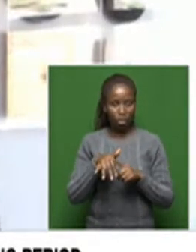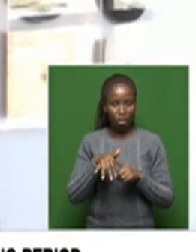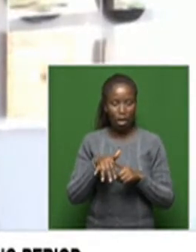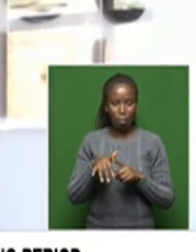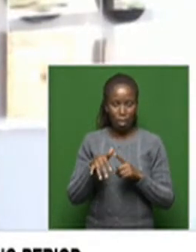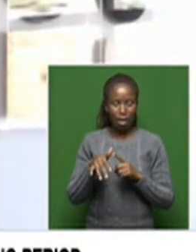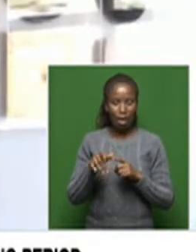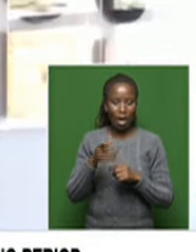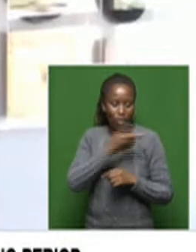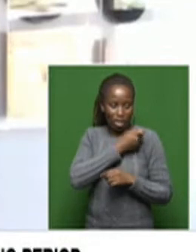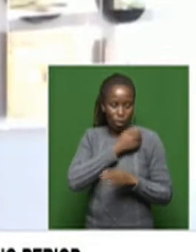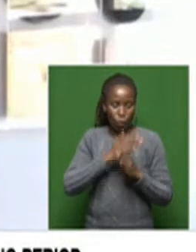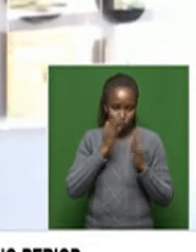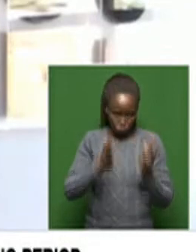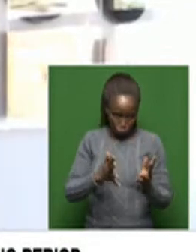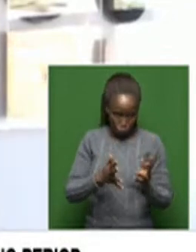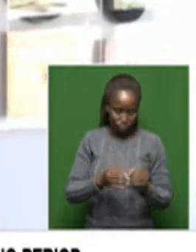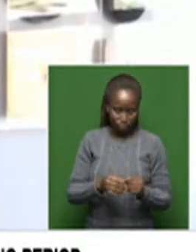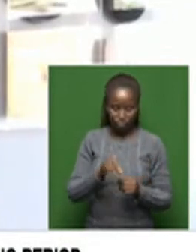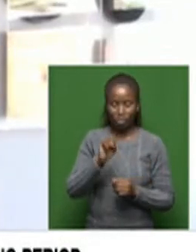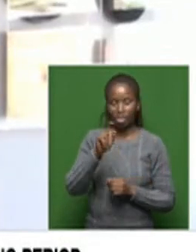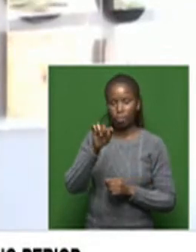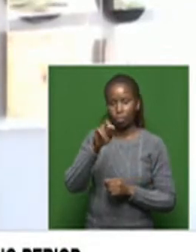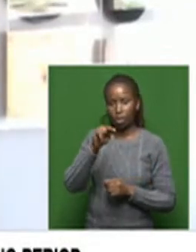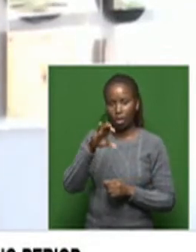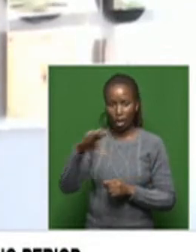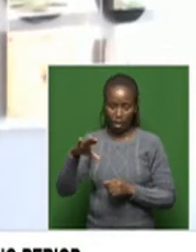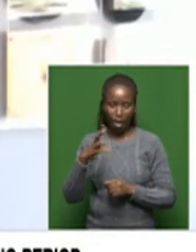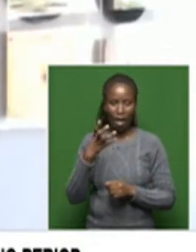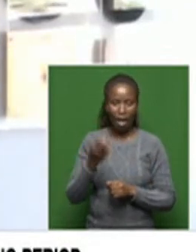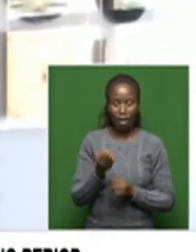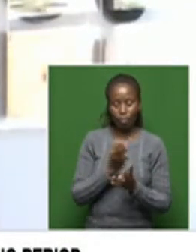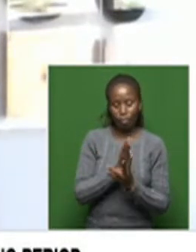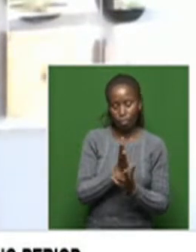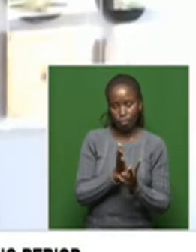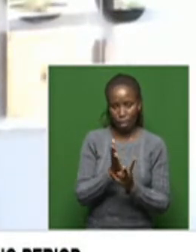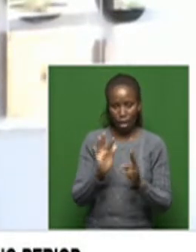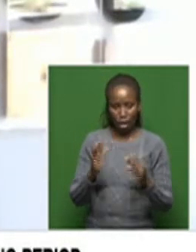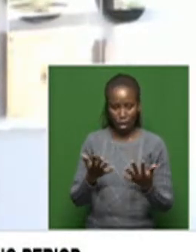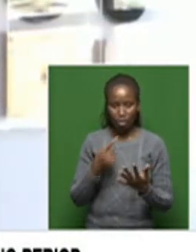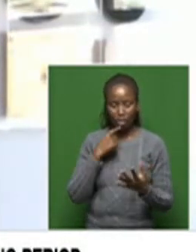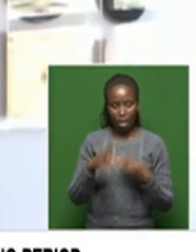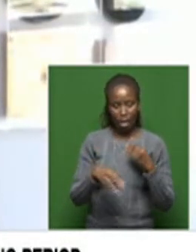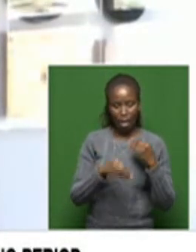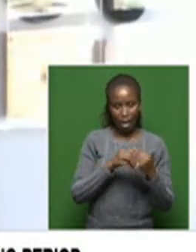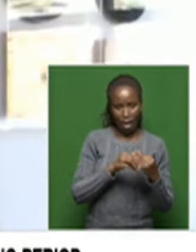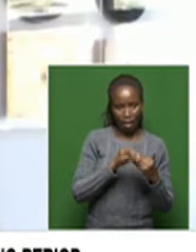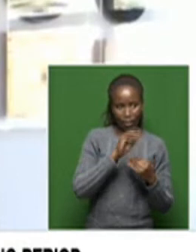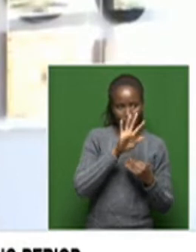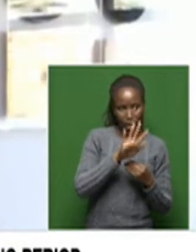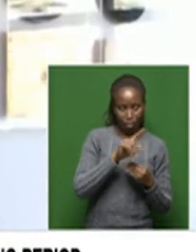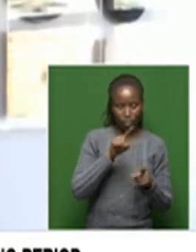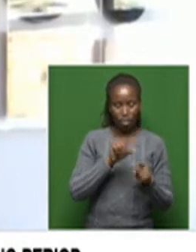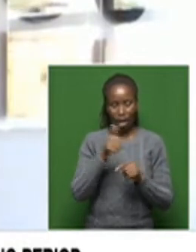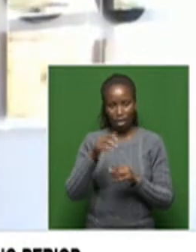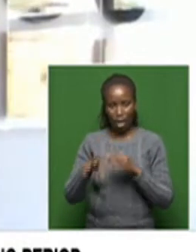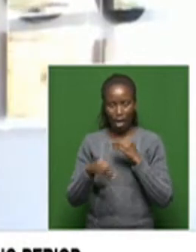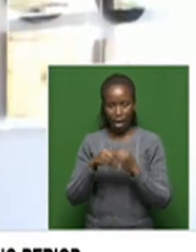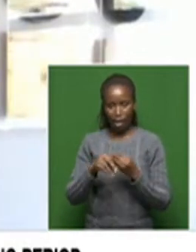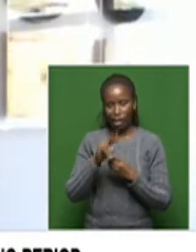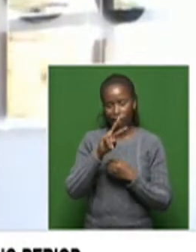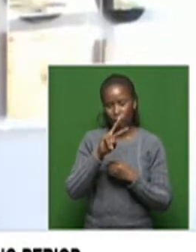the Sputnik has got two adenovirus components. One we call AD5 and the other we call AD26.